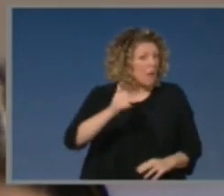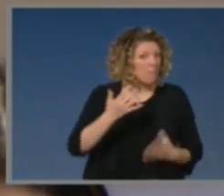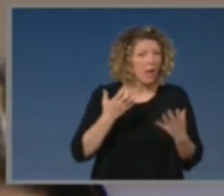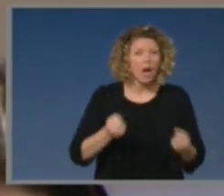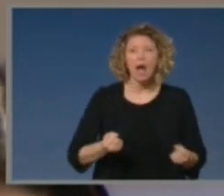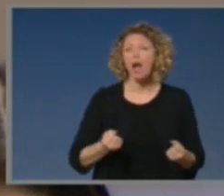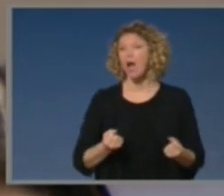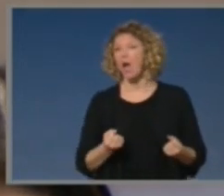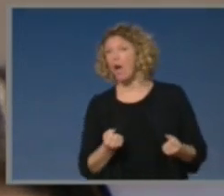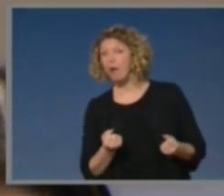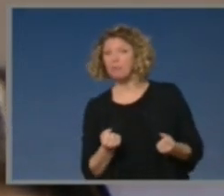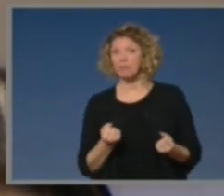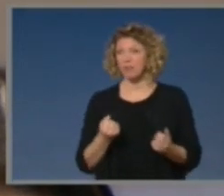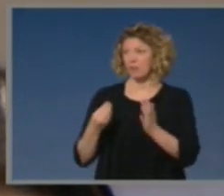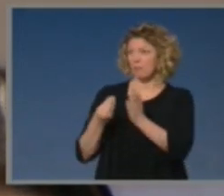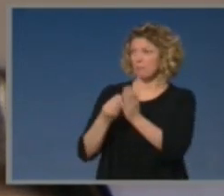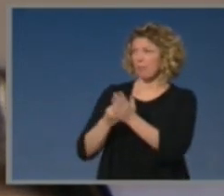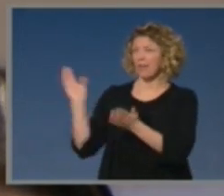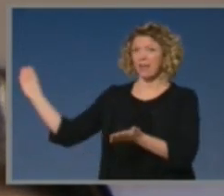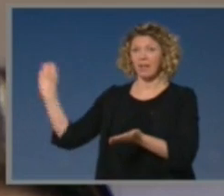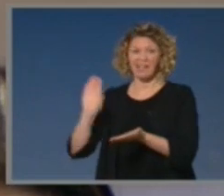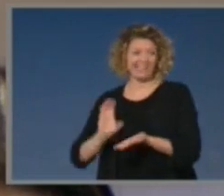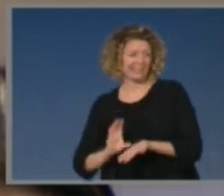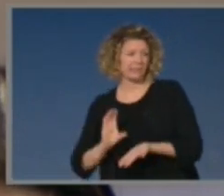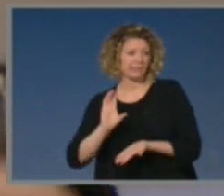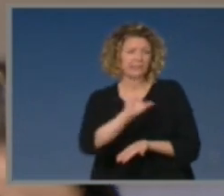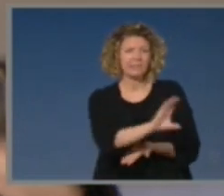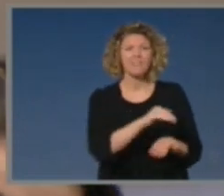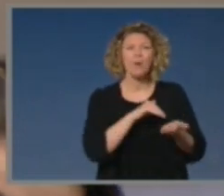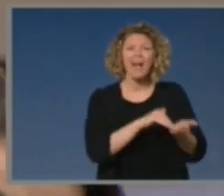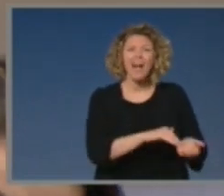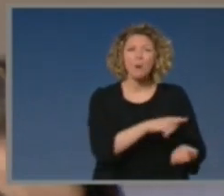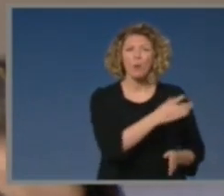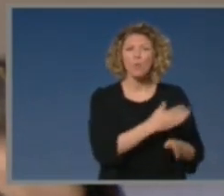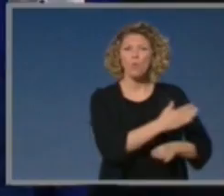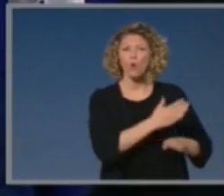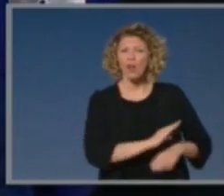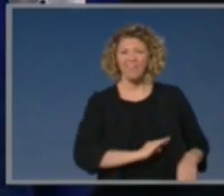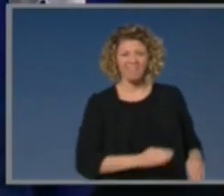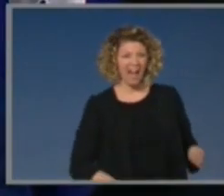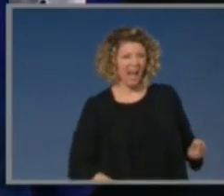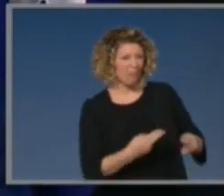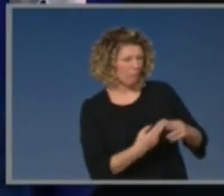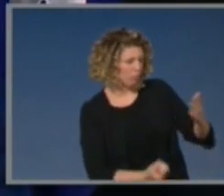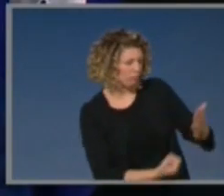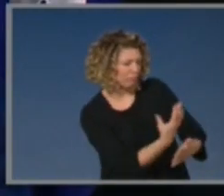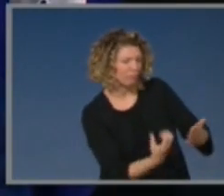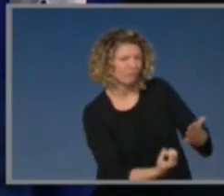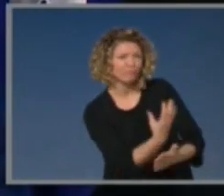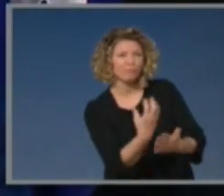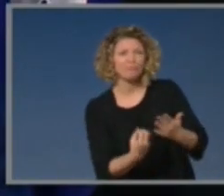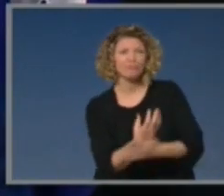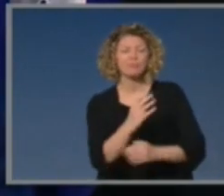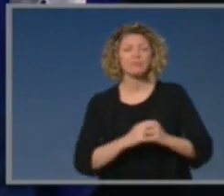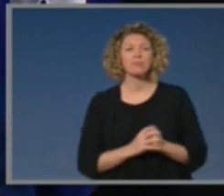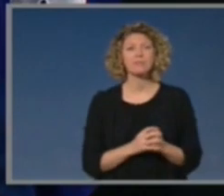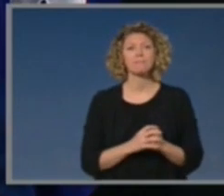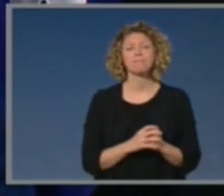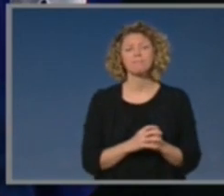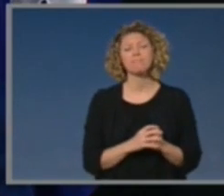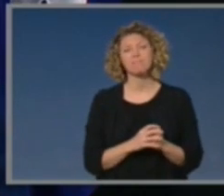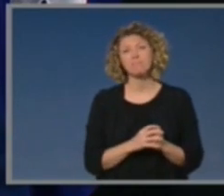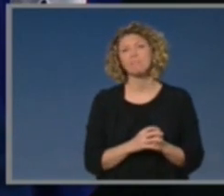Regional Investment Corporation loan to assist those farmers with cash flow? Well, the Regional Investment Corporation loan actually provides for hundreds of